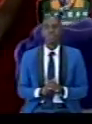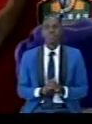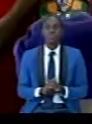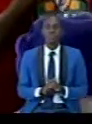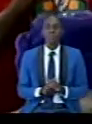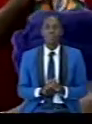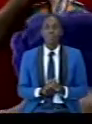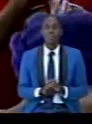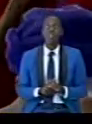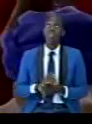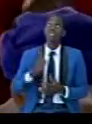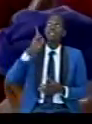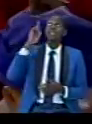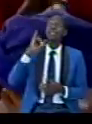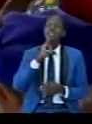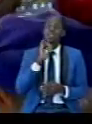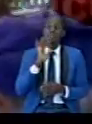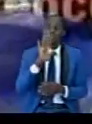He is your shepherd.